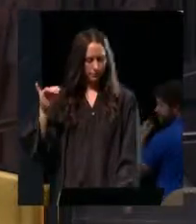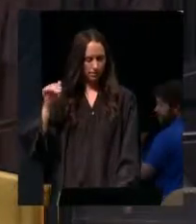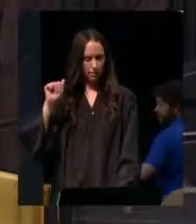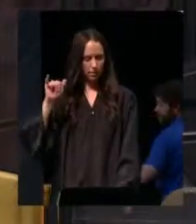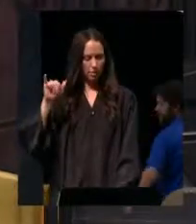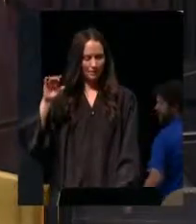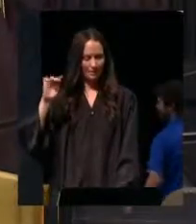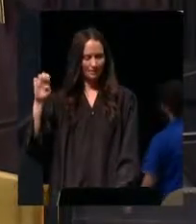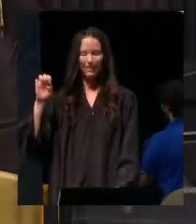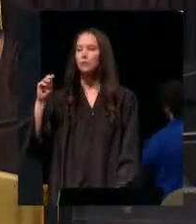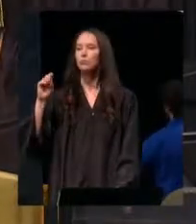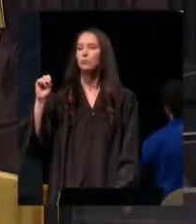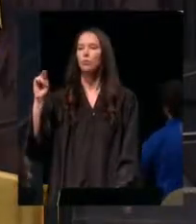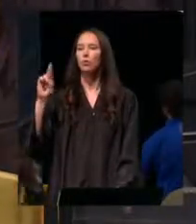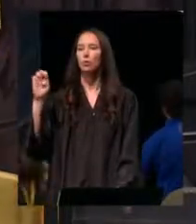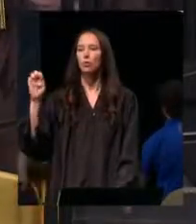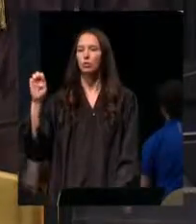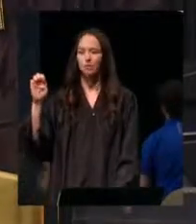JC Moore.